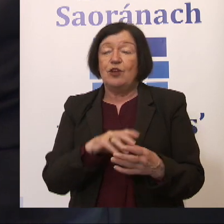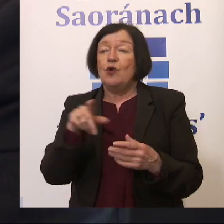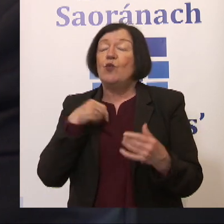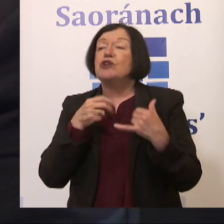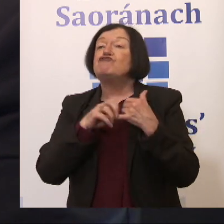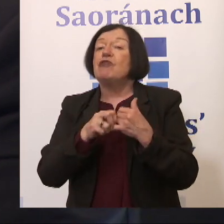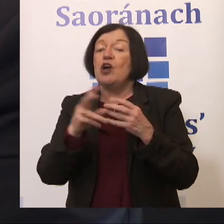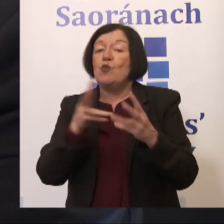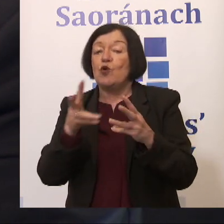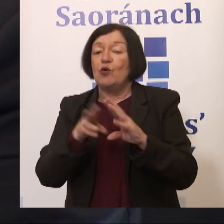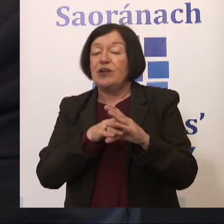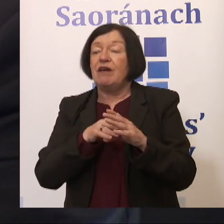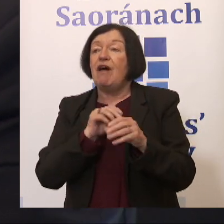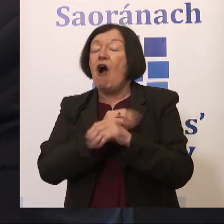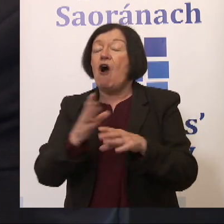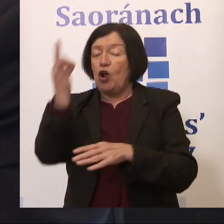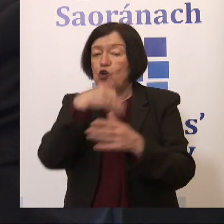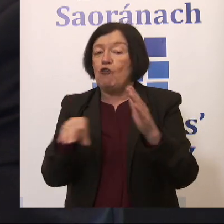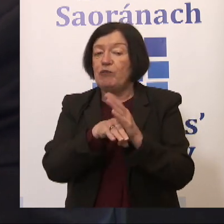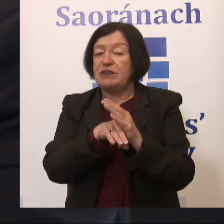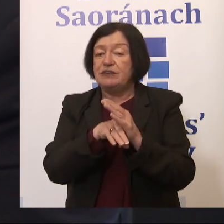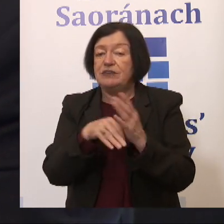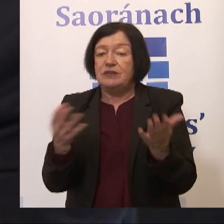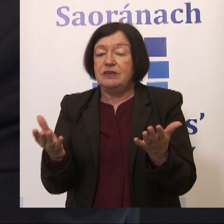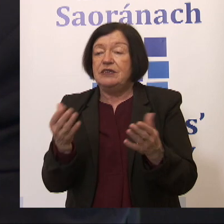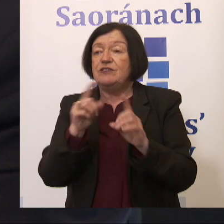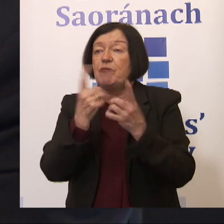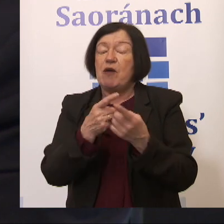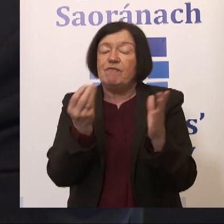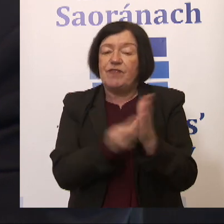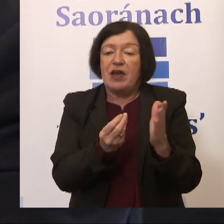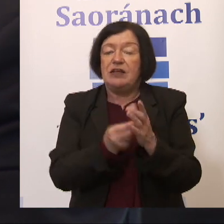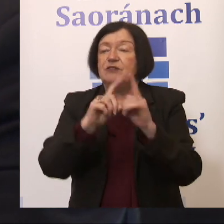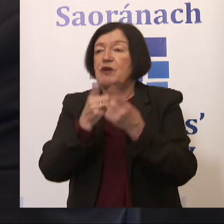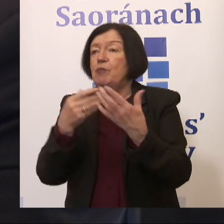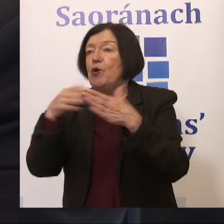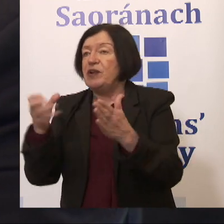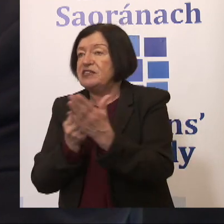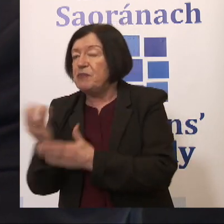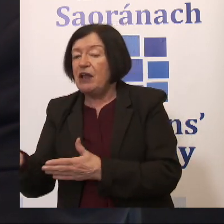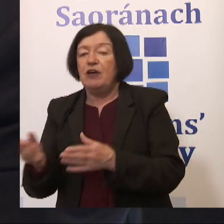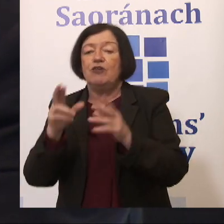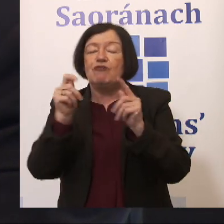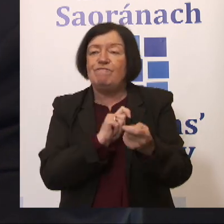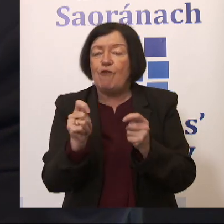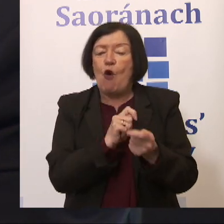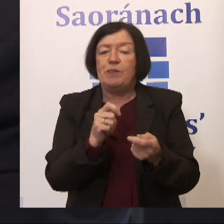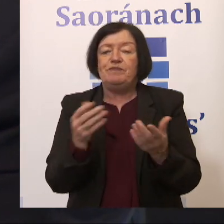to do is work with the whole of government around that, whether it's the Department of Finance, the Department of Public Expenditure and Reform,